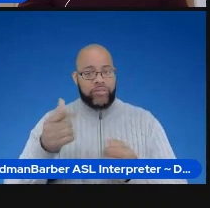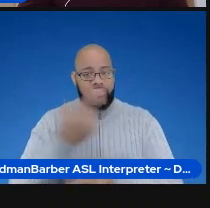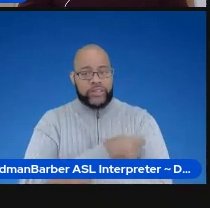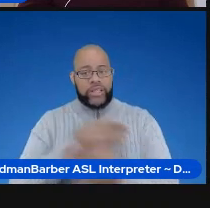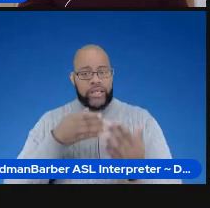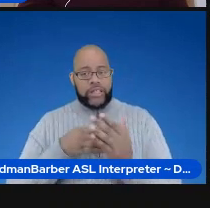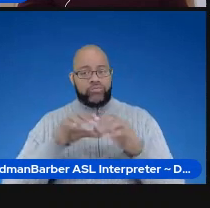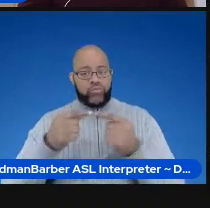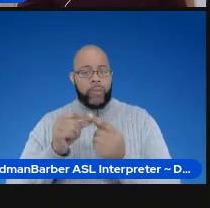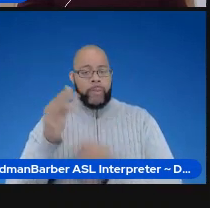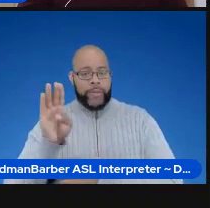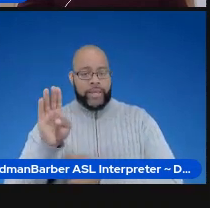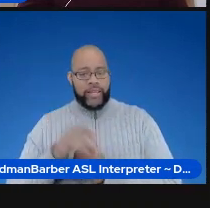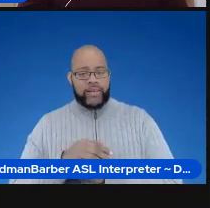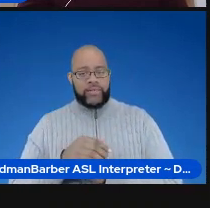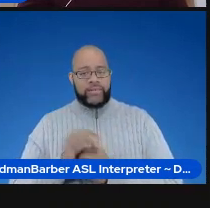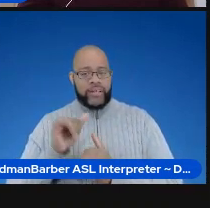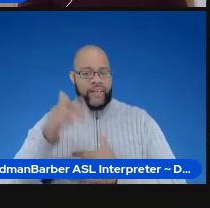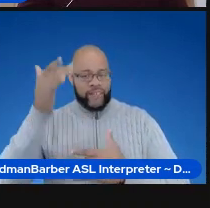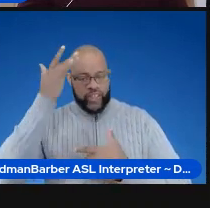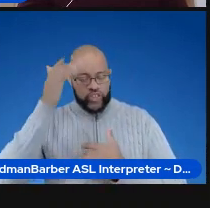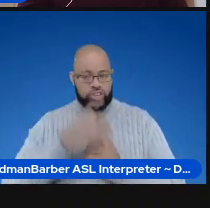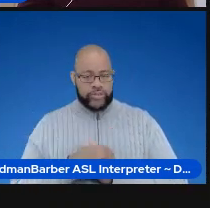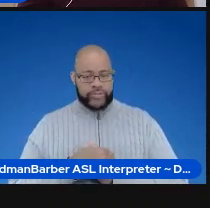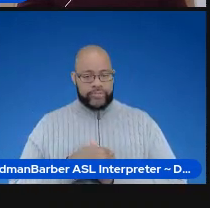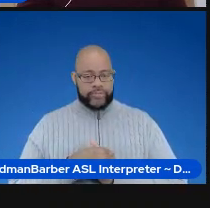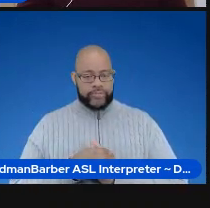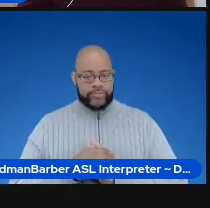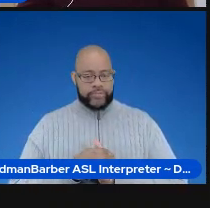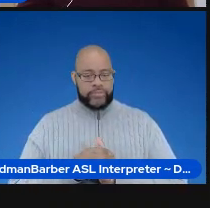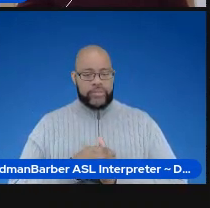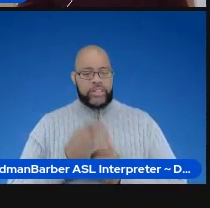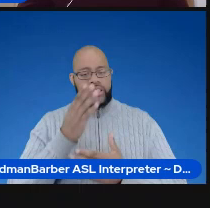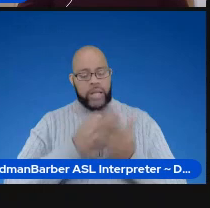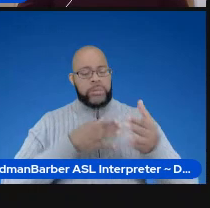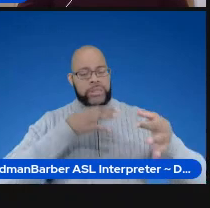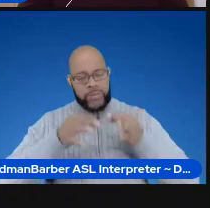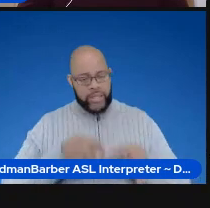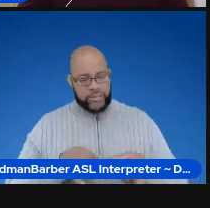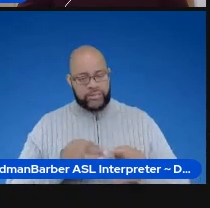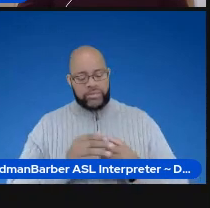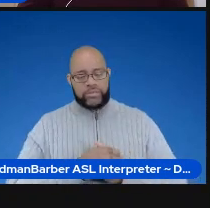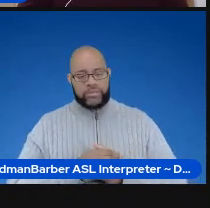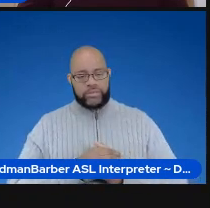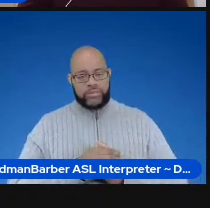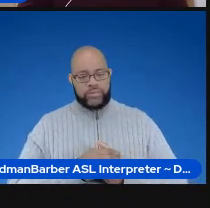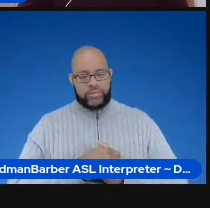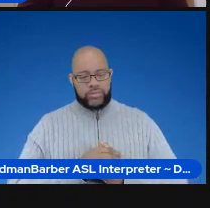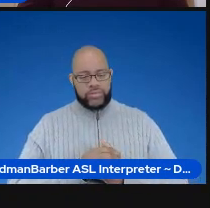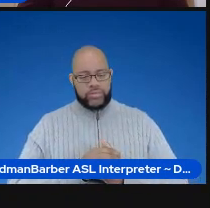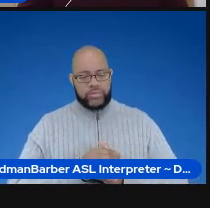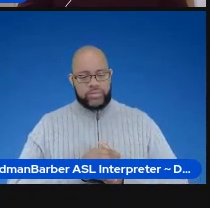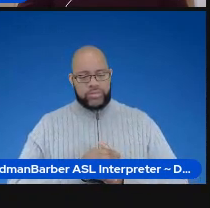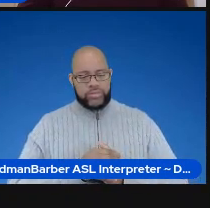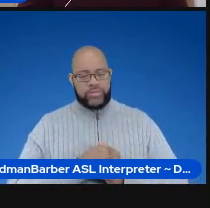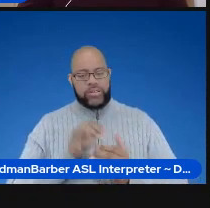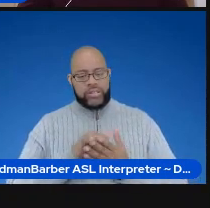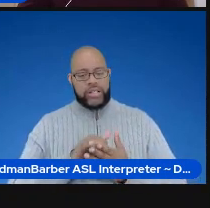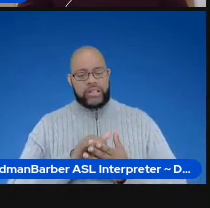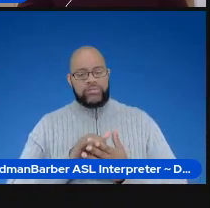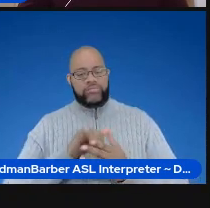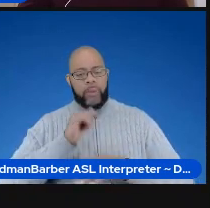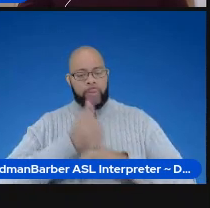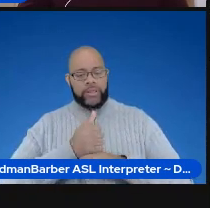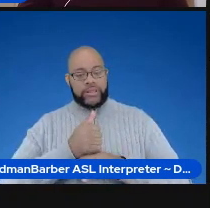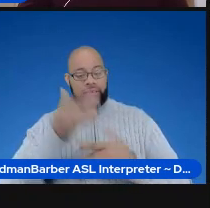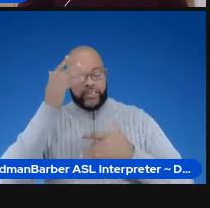B meningococcal infection. So this is just some epidemiology of group B meningococcal invasive infection in the